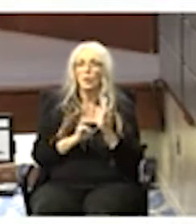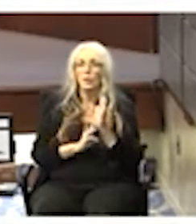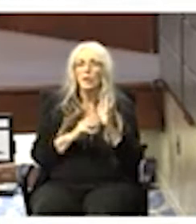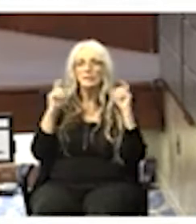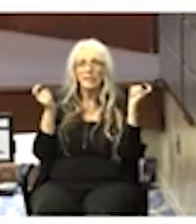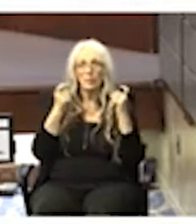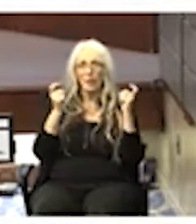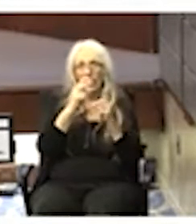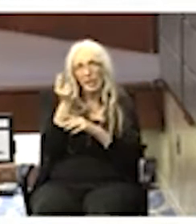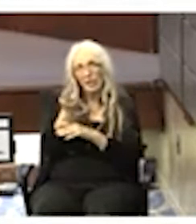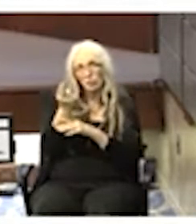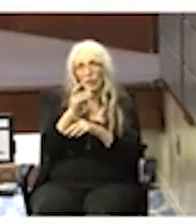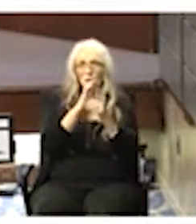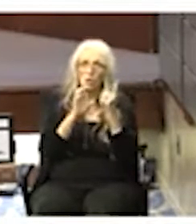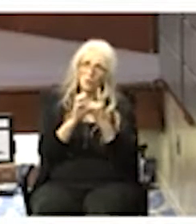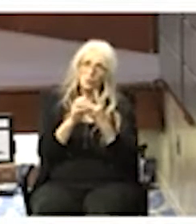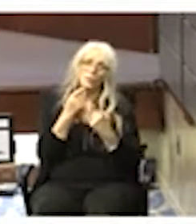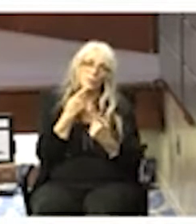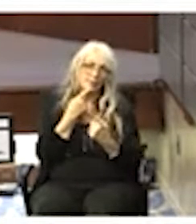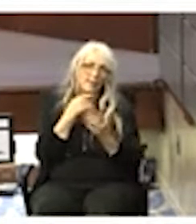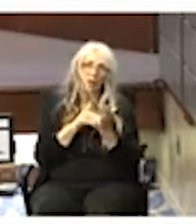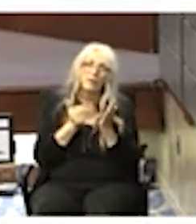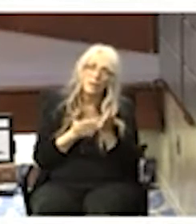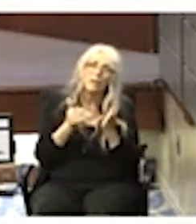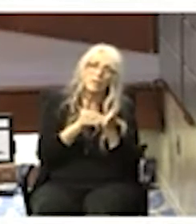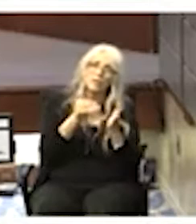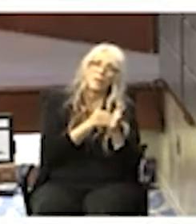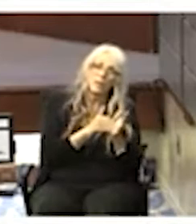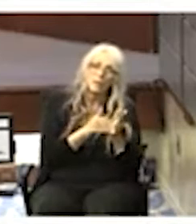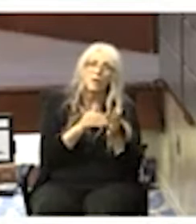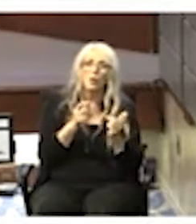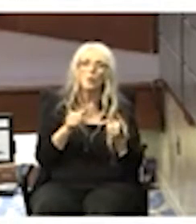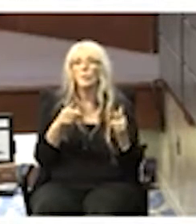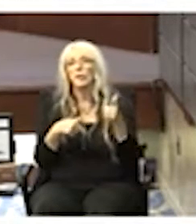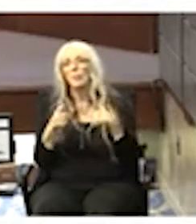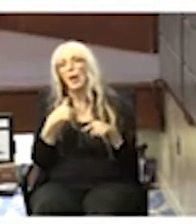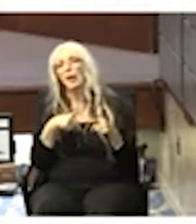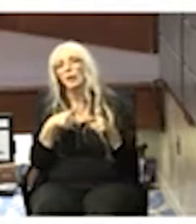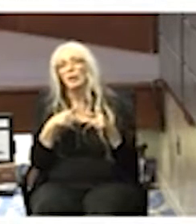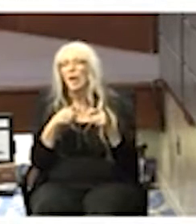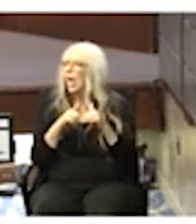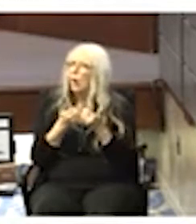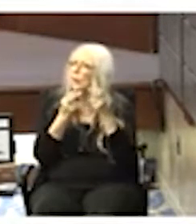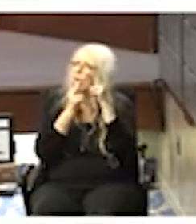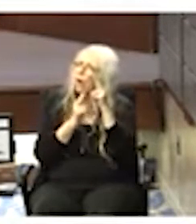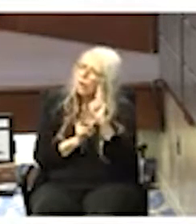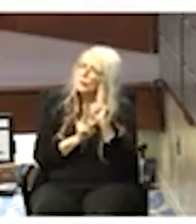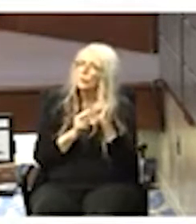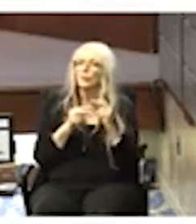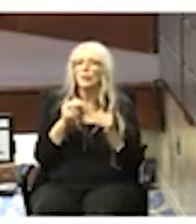and culture. You'll hear us say that multiple times throughout the process, as well as when we come back during documentation. But how can we honor the history